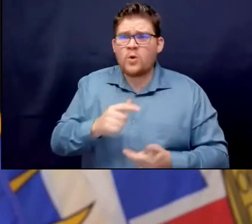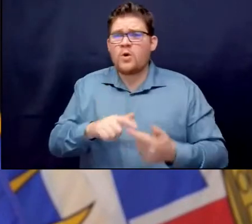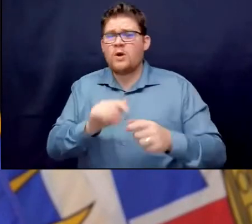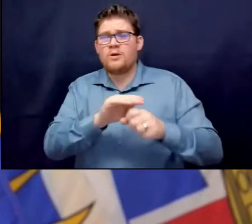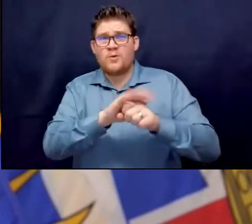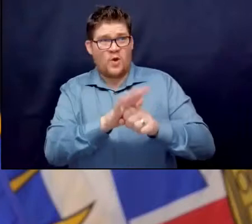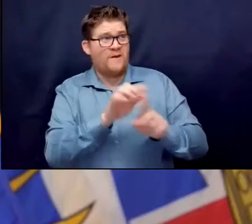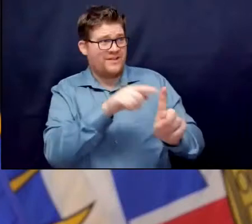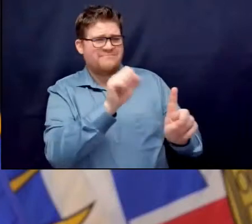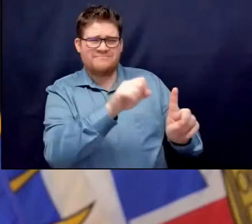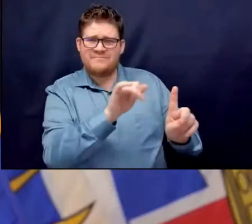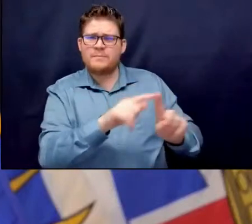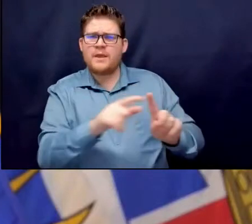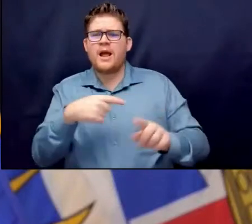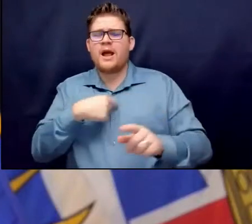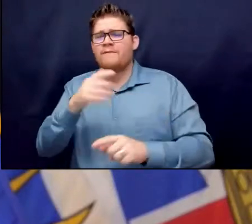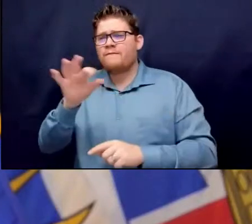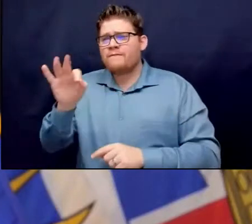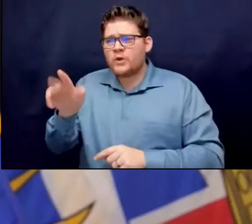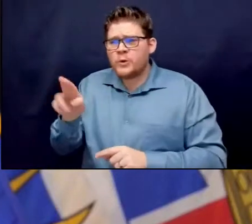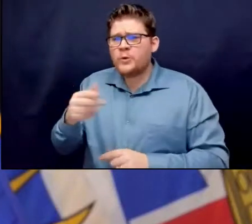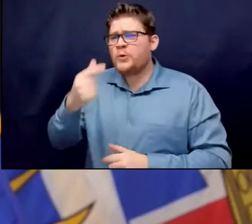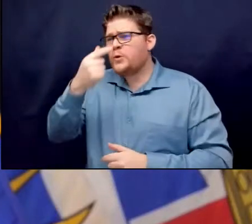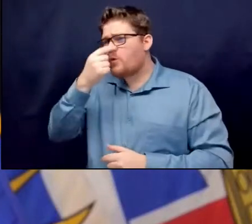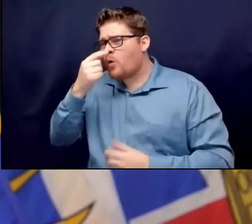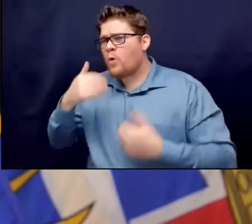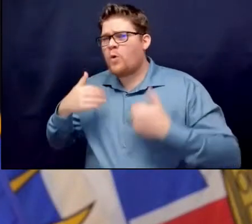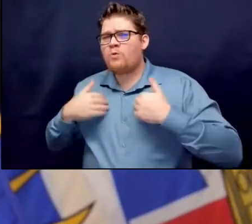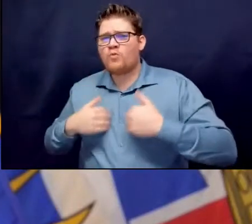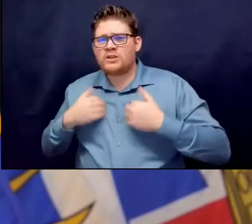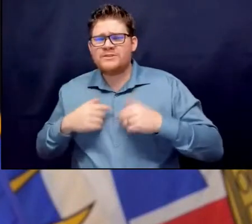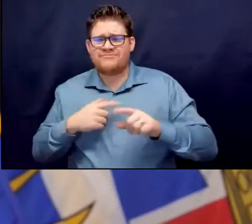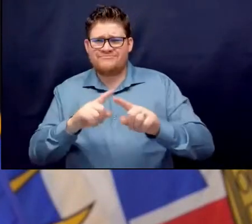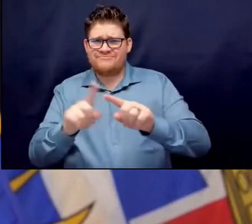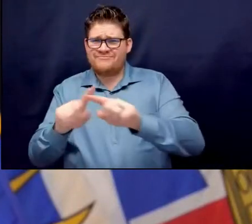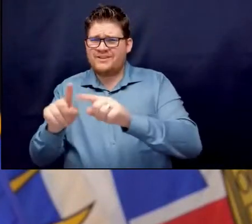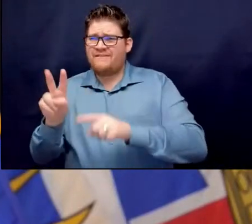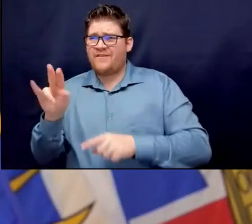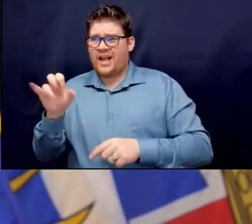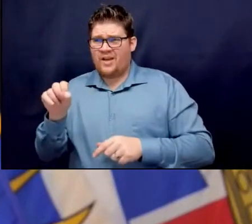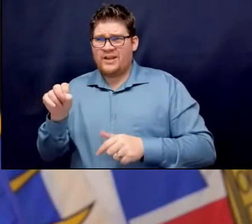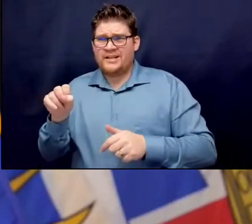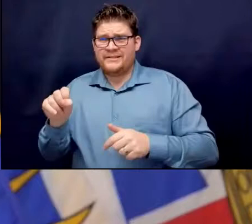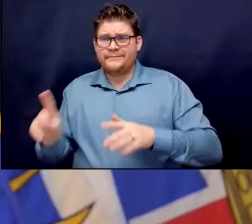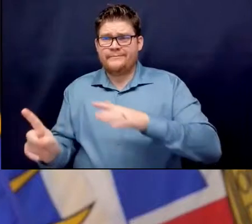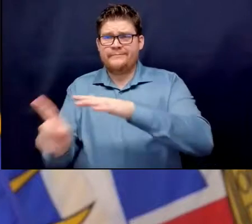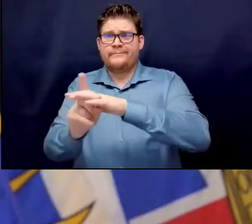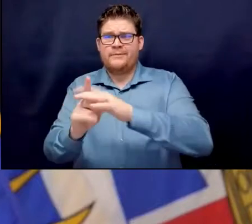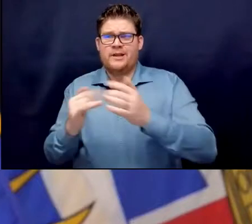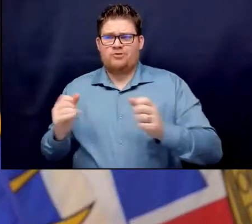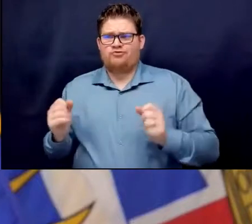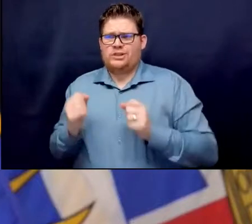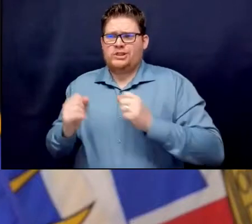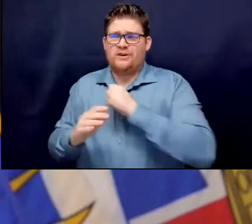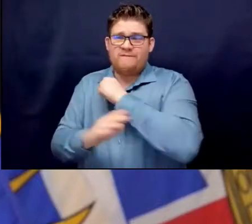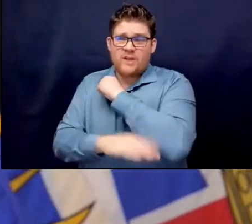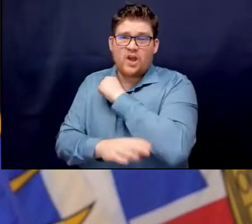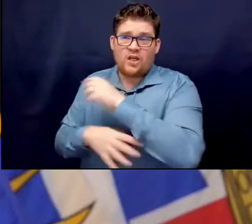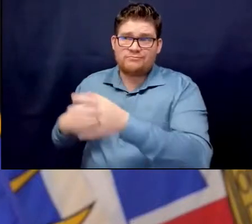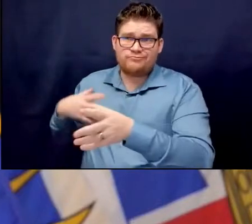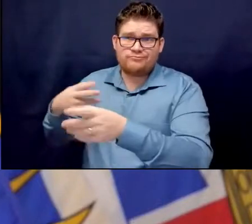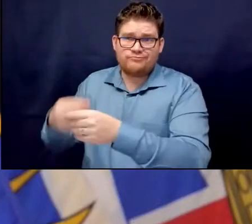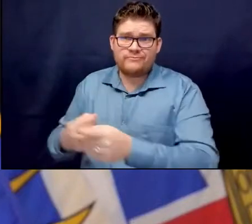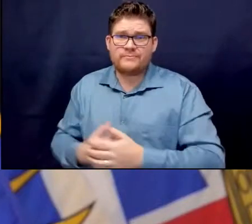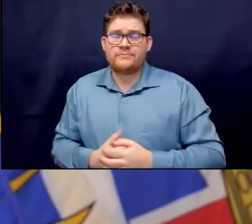for COVID-19 also help you and those around you with these other viruses. For parents with children in K-12